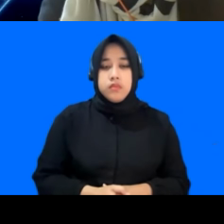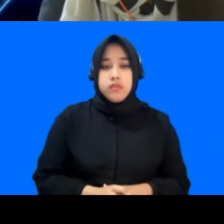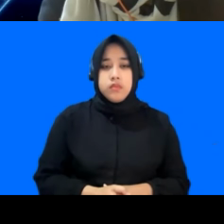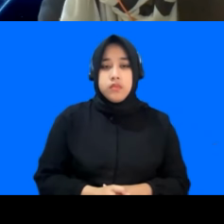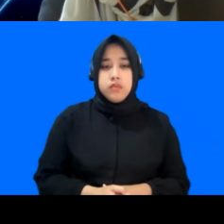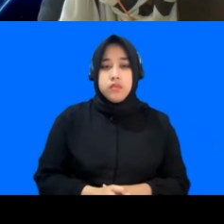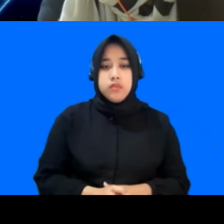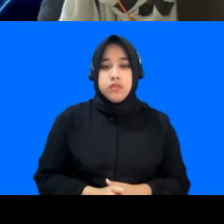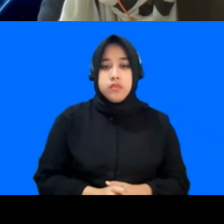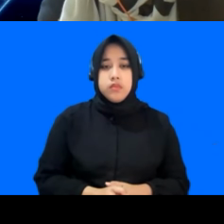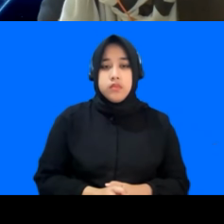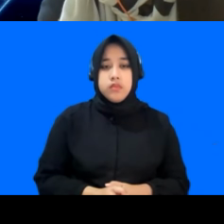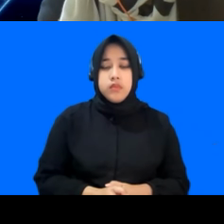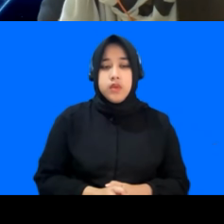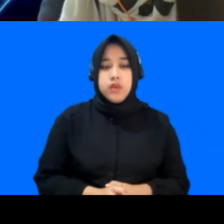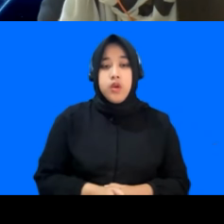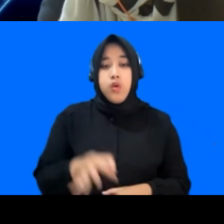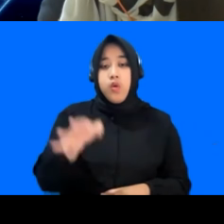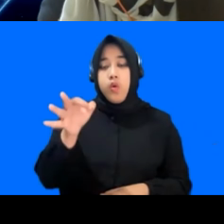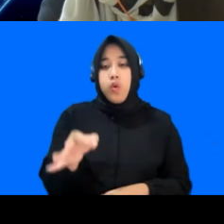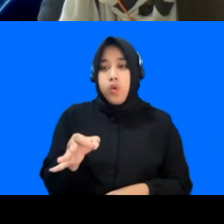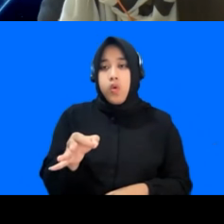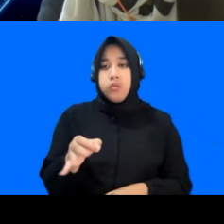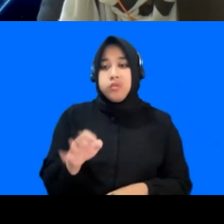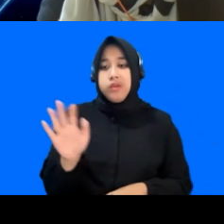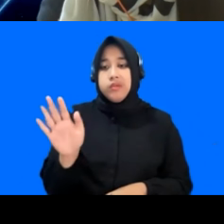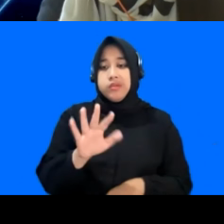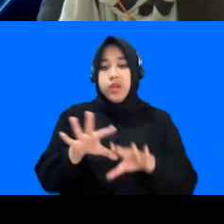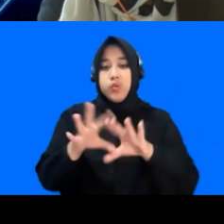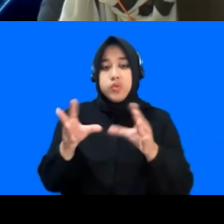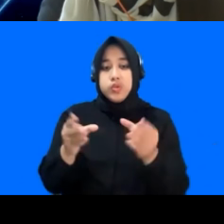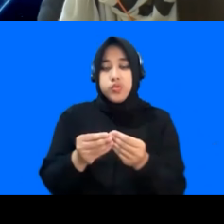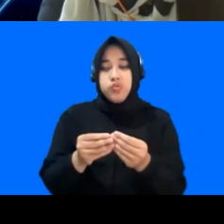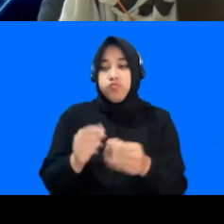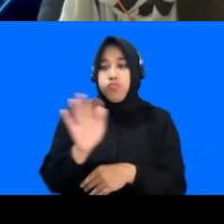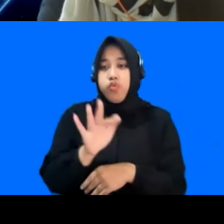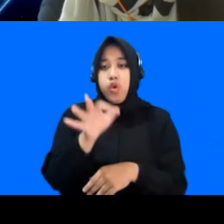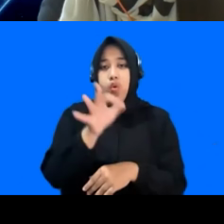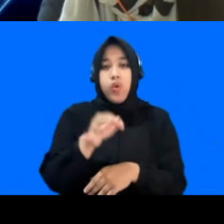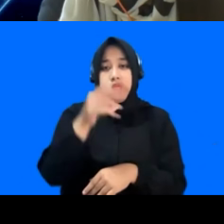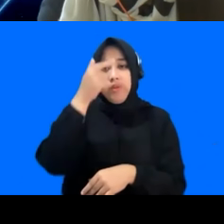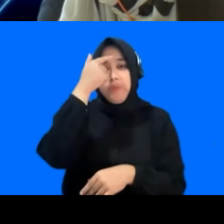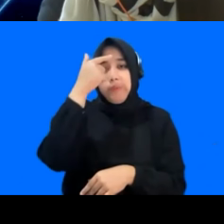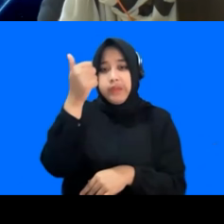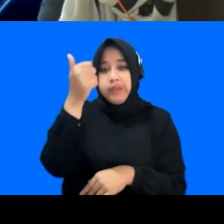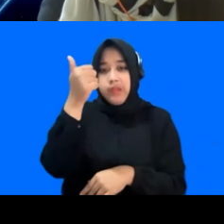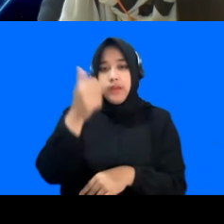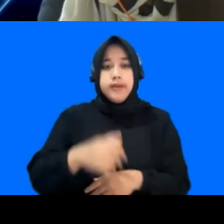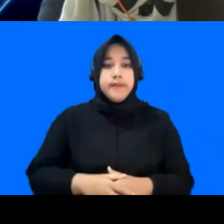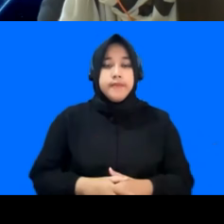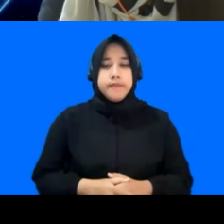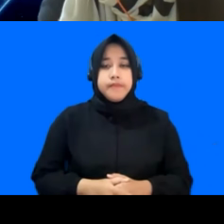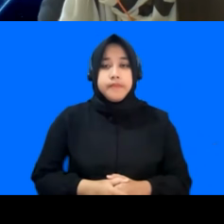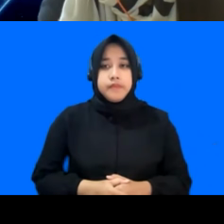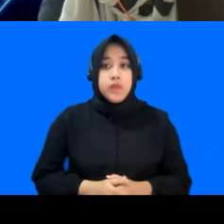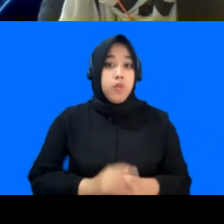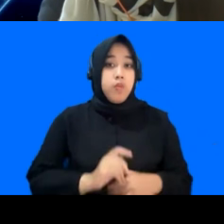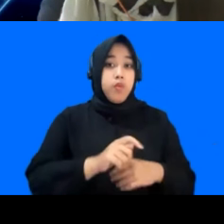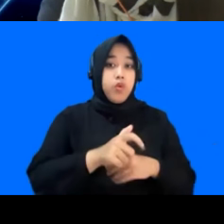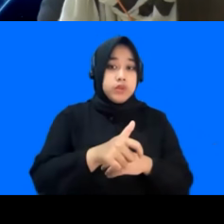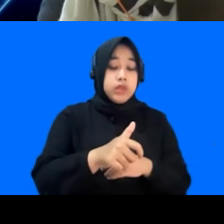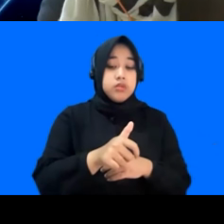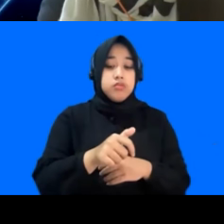Is not inclusive, is not smart. The journey towards the creation of people-centric smart cities is not necessarily the straight and